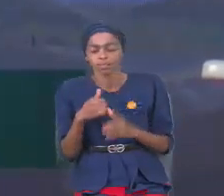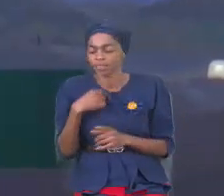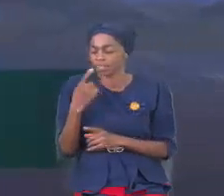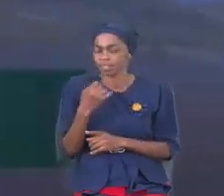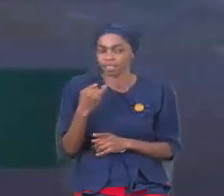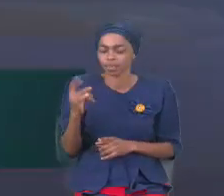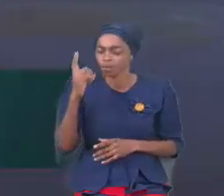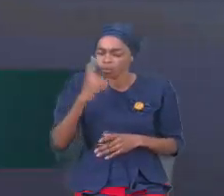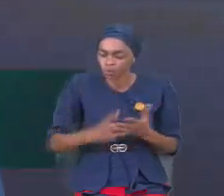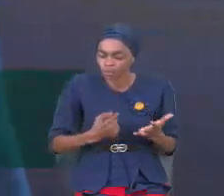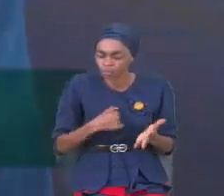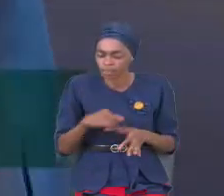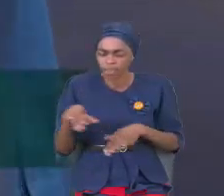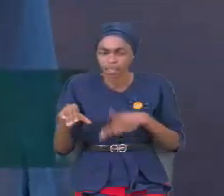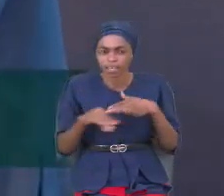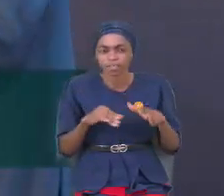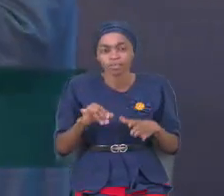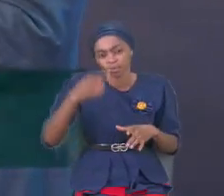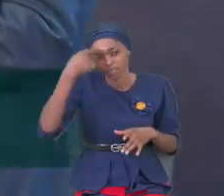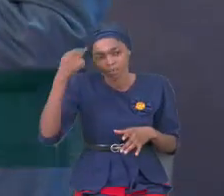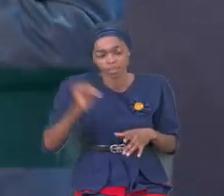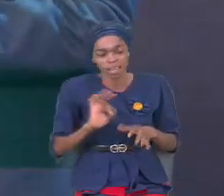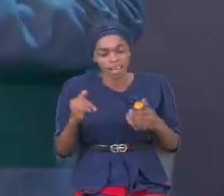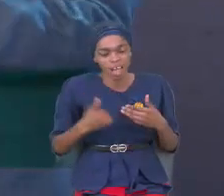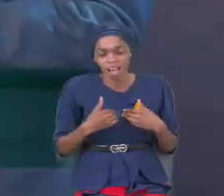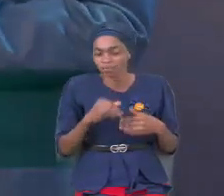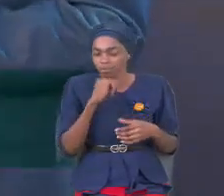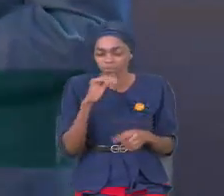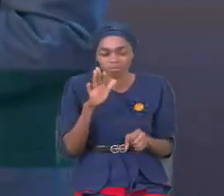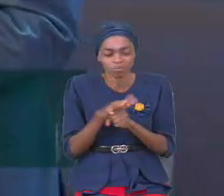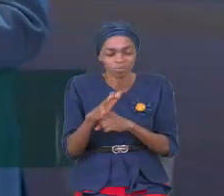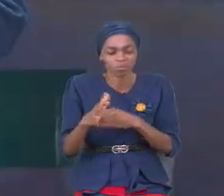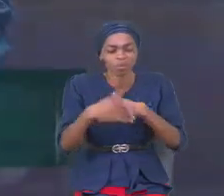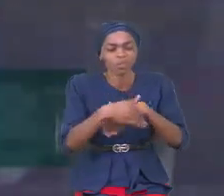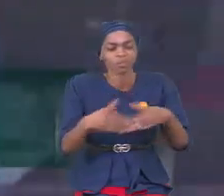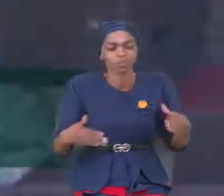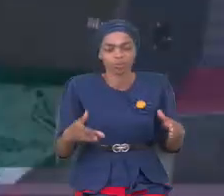I have no room where to bestow my fruits. Verse 18,